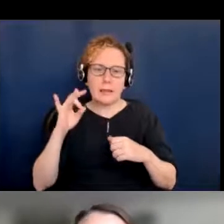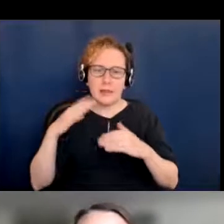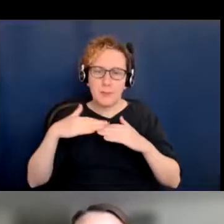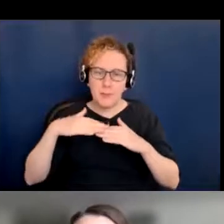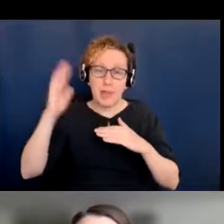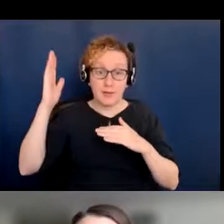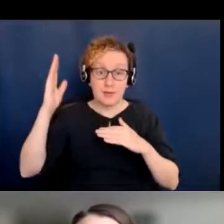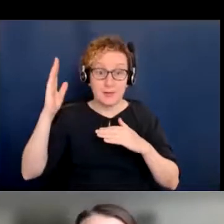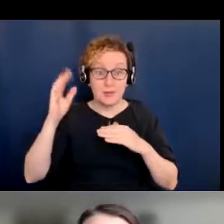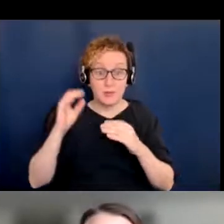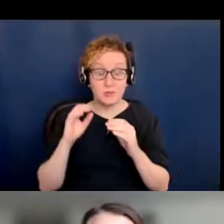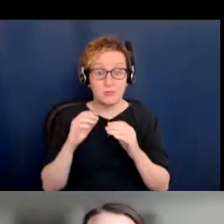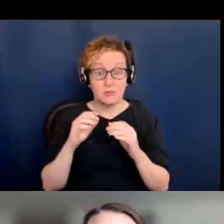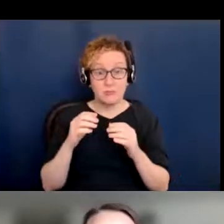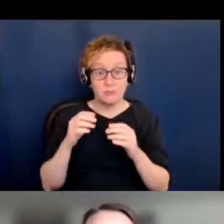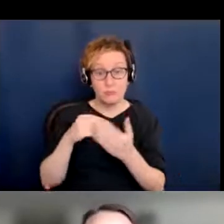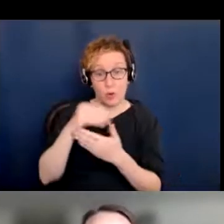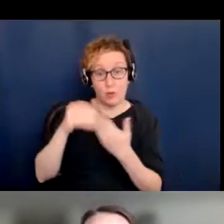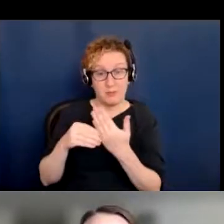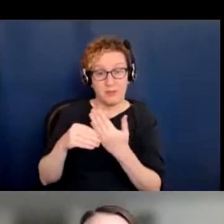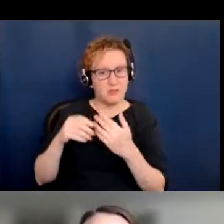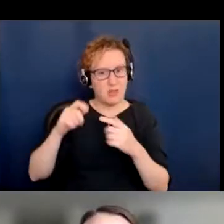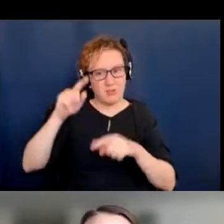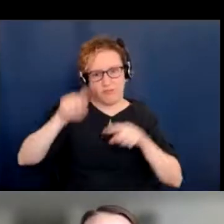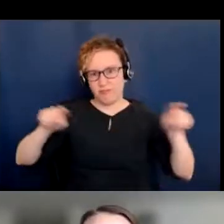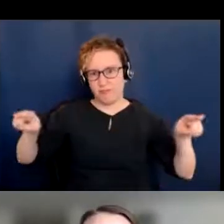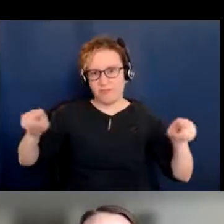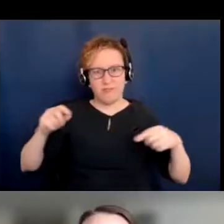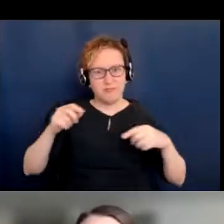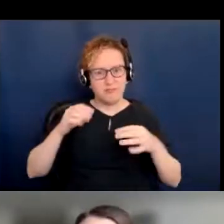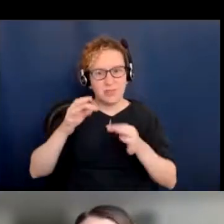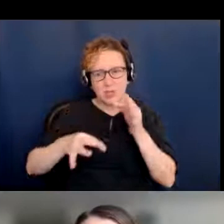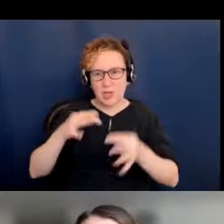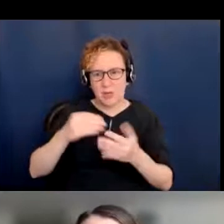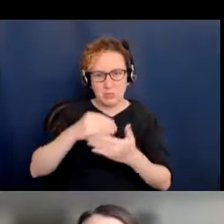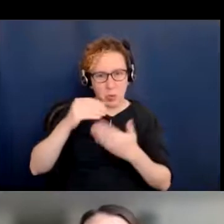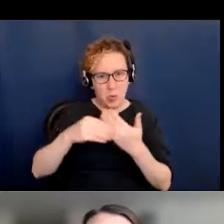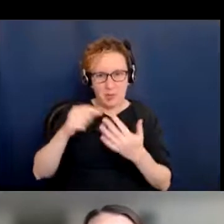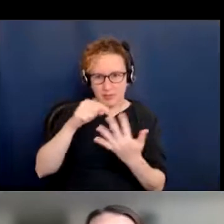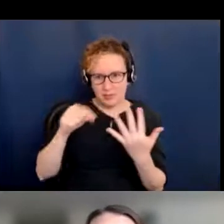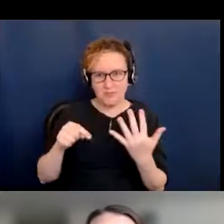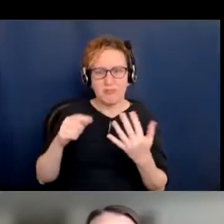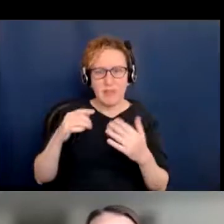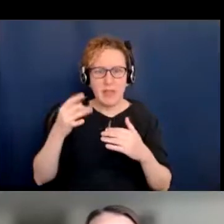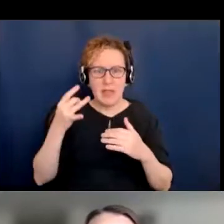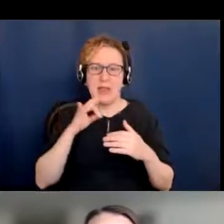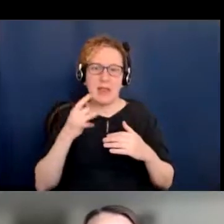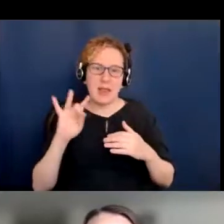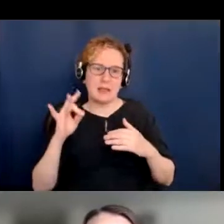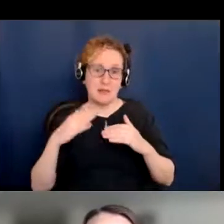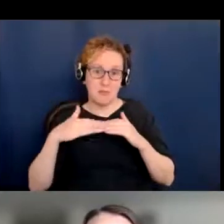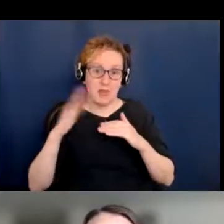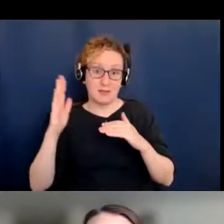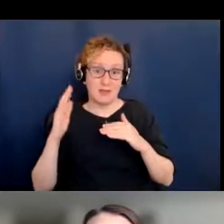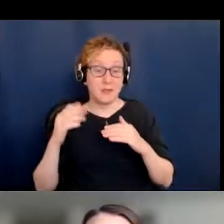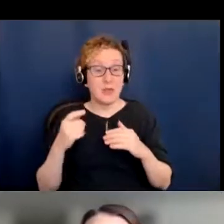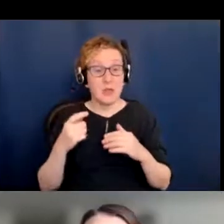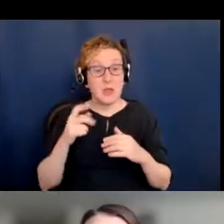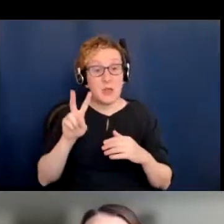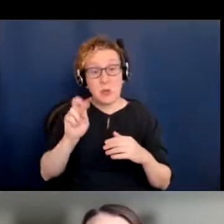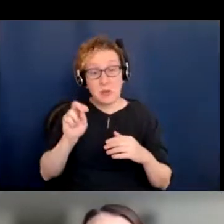virtual or all types of exchange programs. In about 2015, launched something called the Global